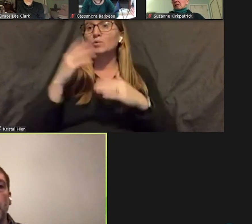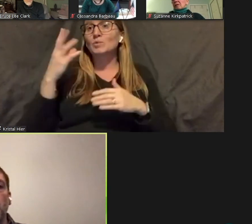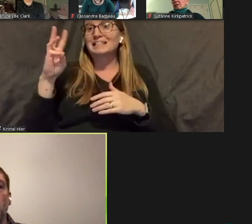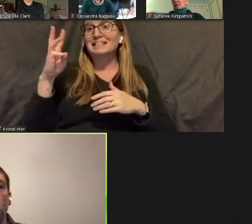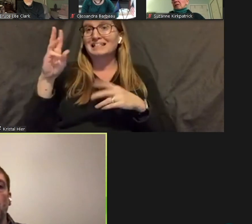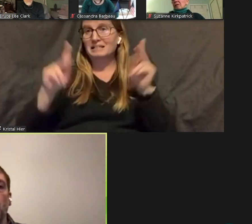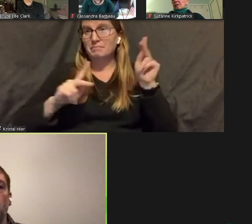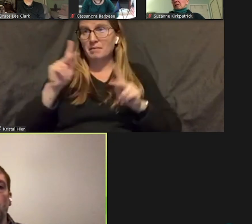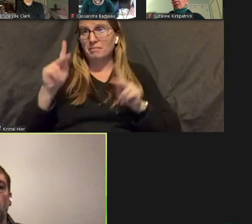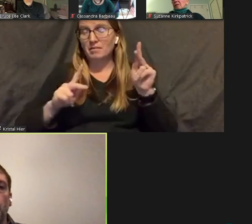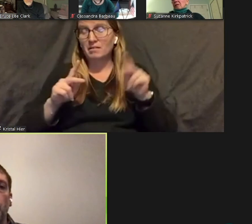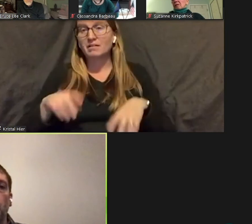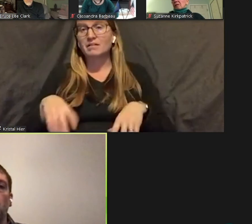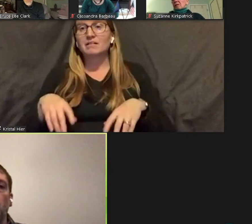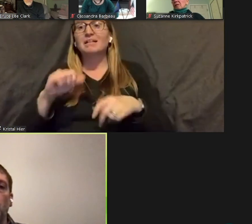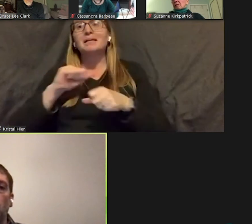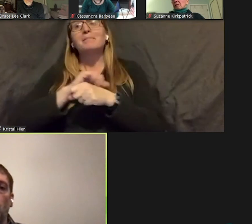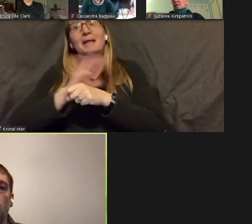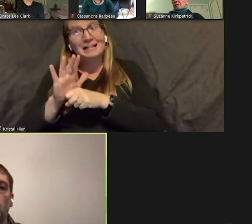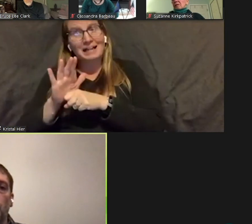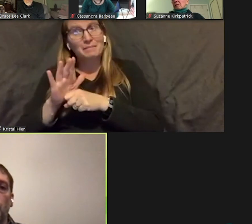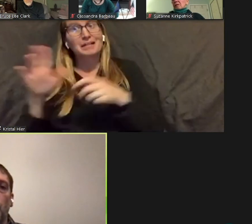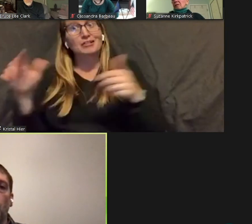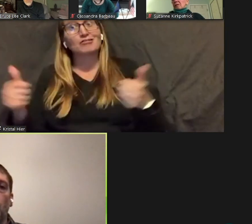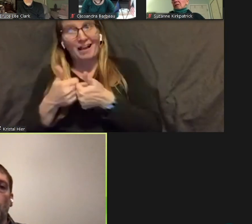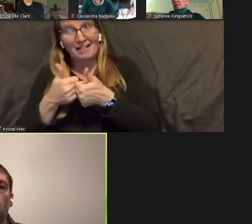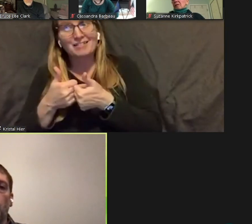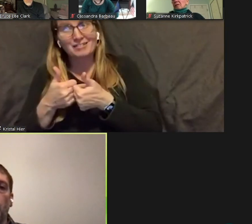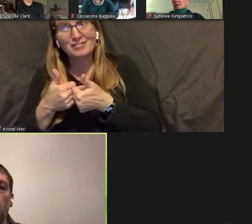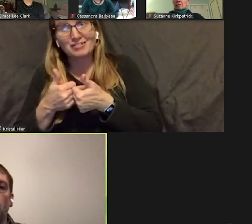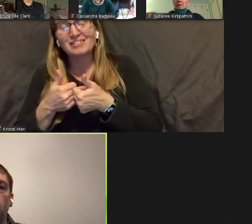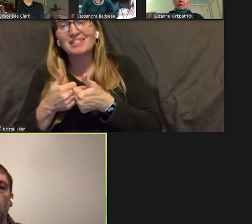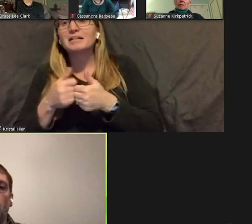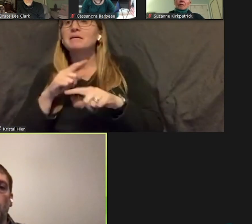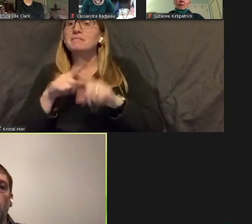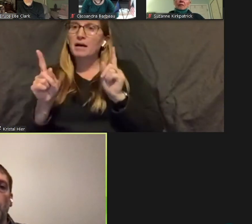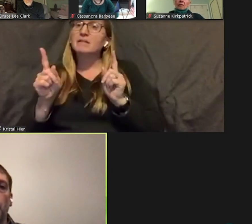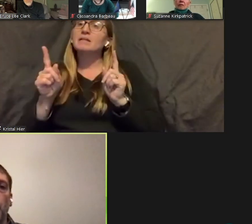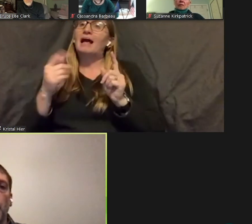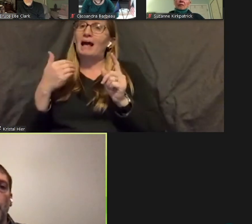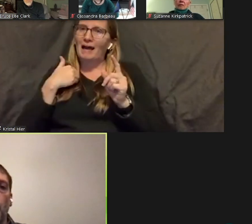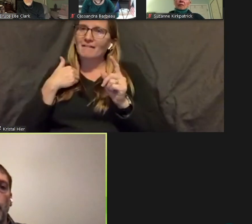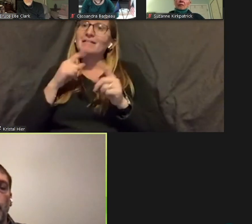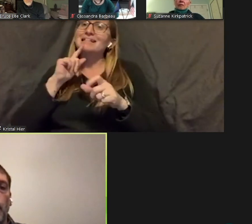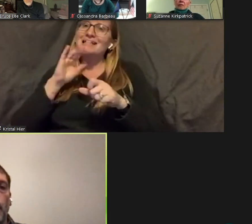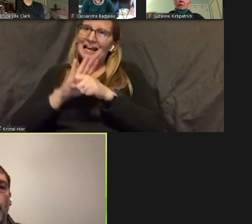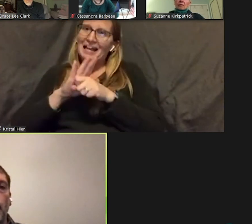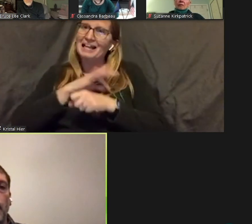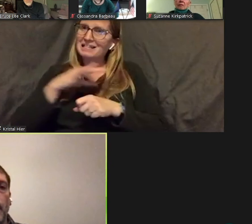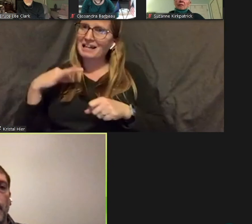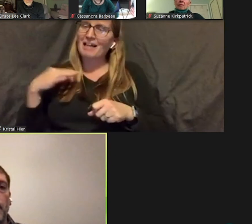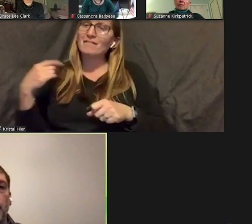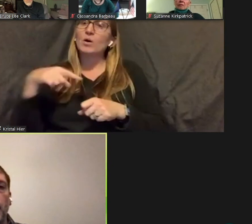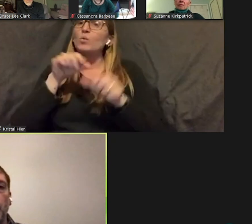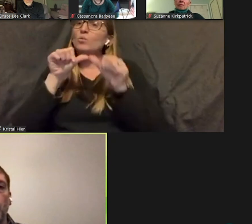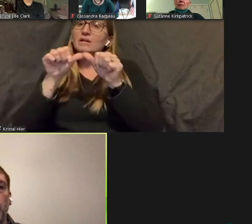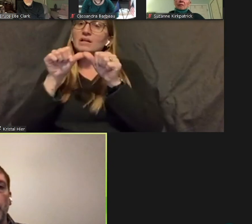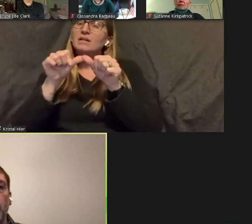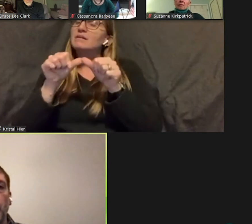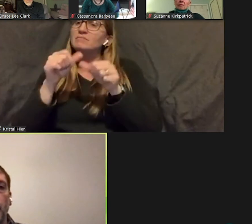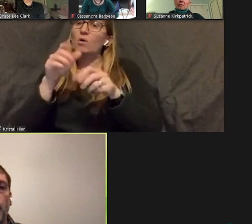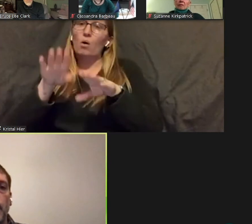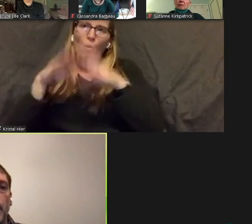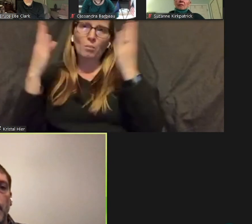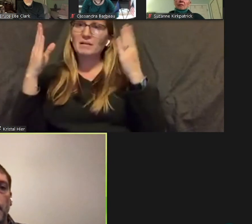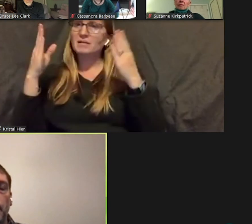the pandemic has presented many challenges, through our dedicated staff, we have been able to remain open 24 hours a day, 7 days a